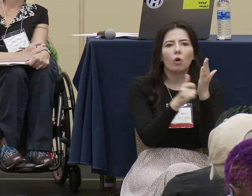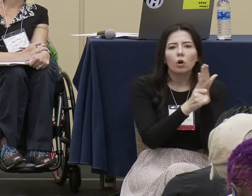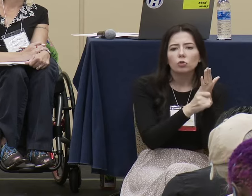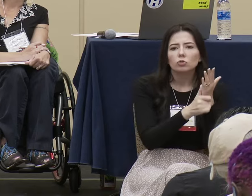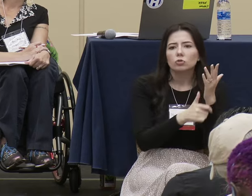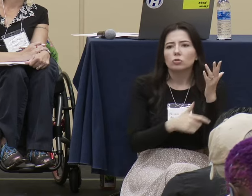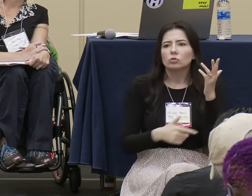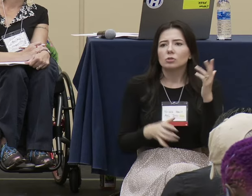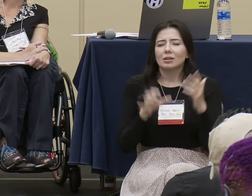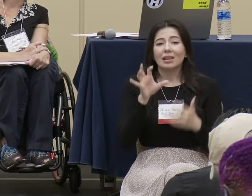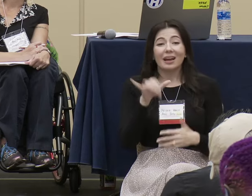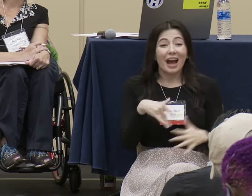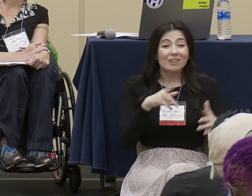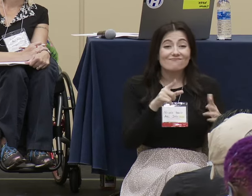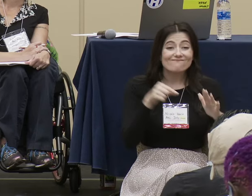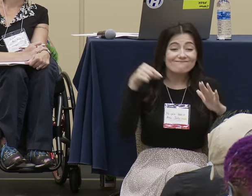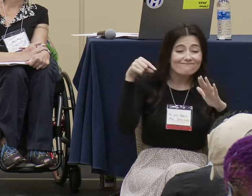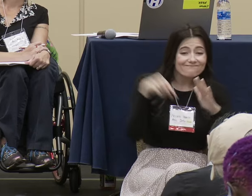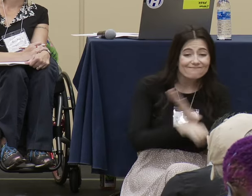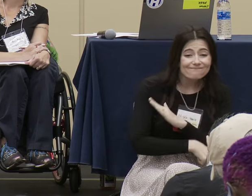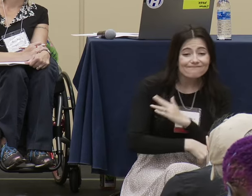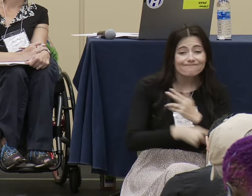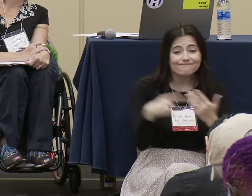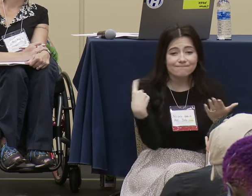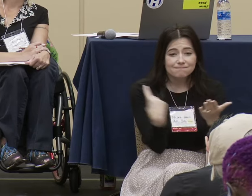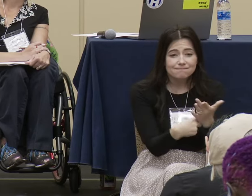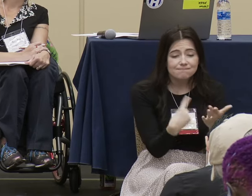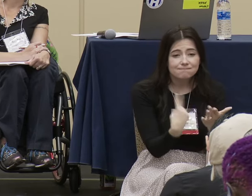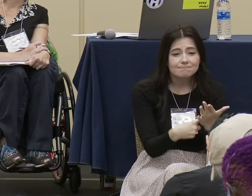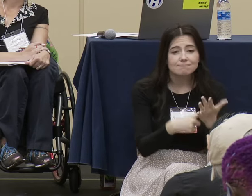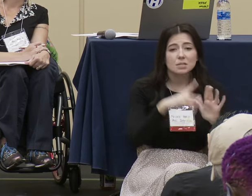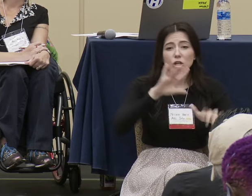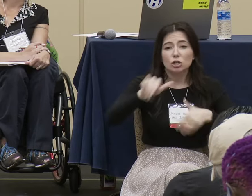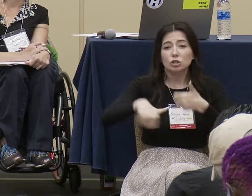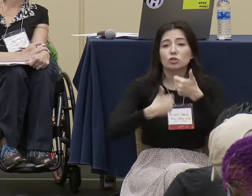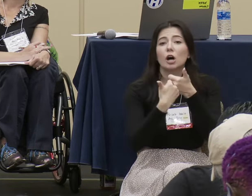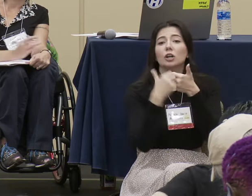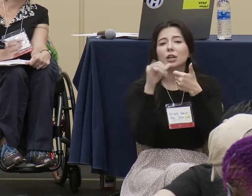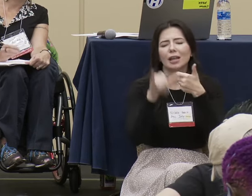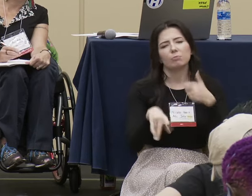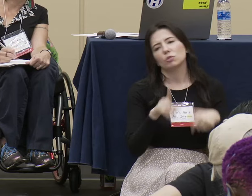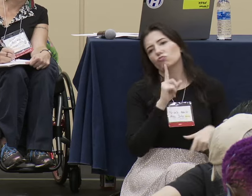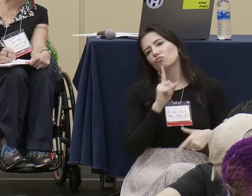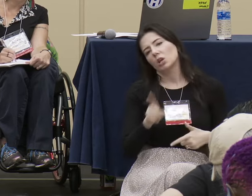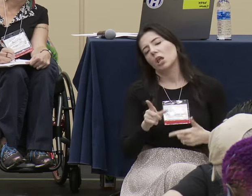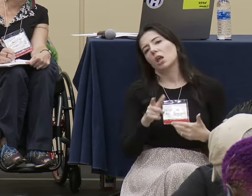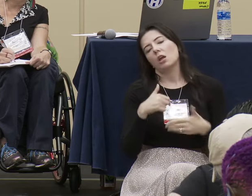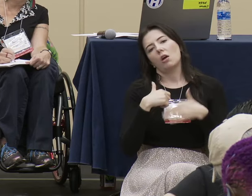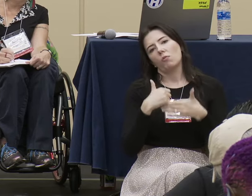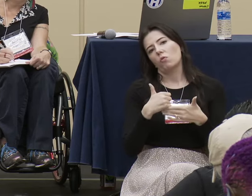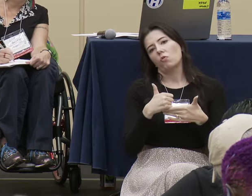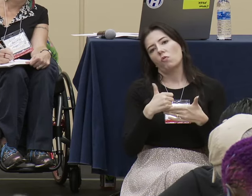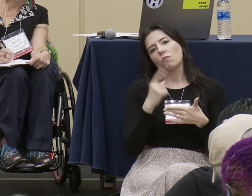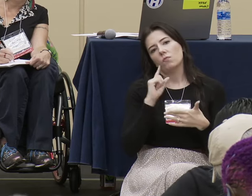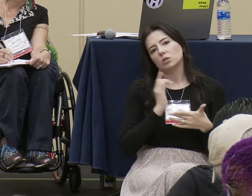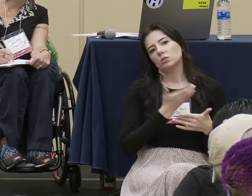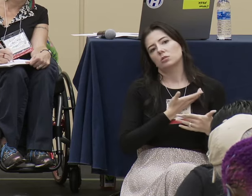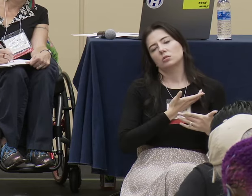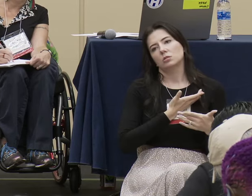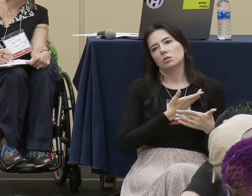that kind of go into the depths of that, challenging that would be really, really helpful, because